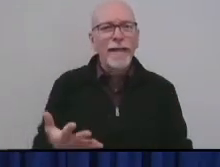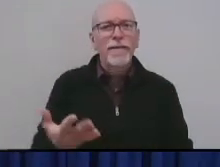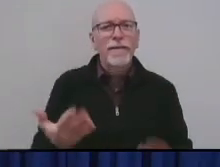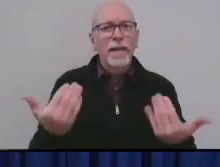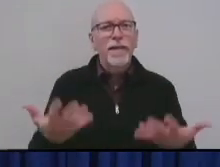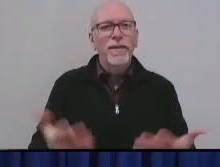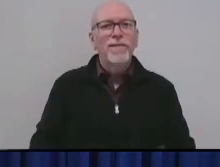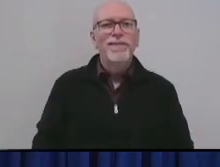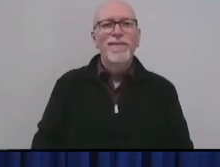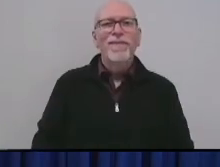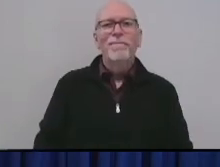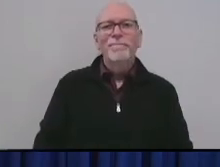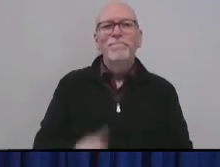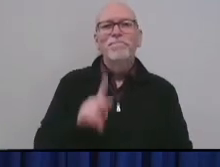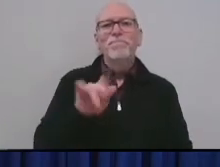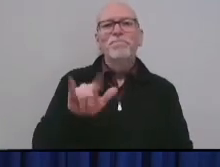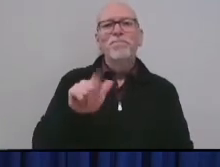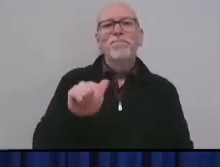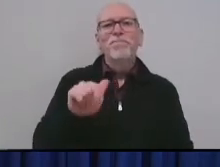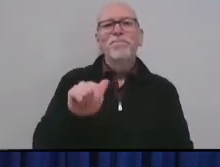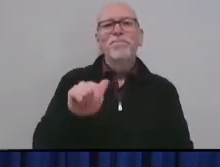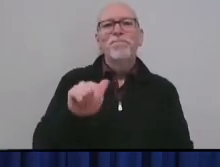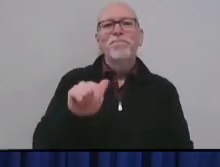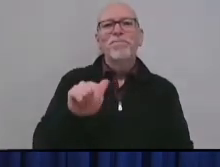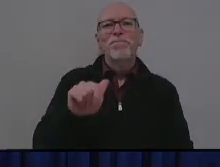Kayla Sullivan, Fox 59. Kayla?